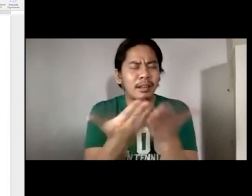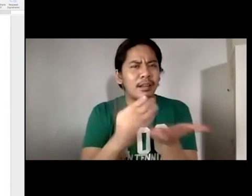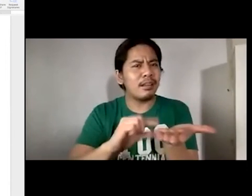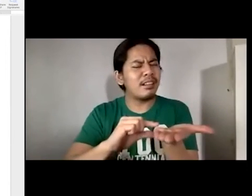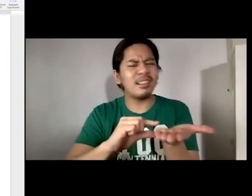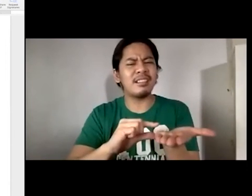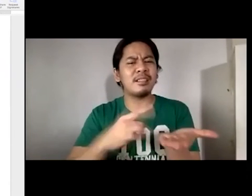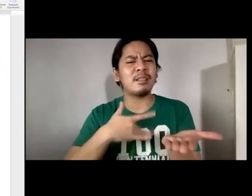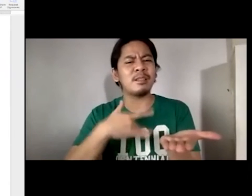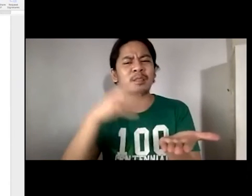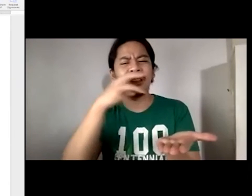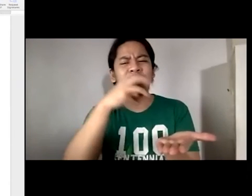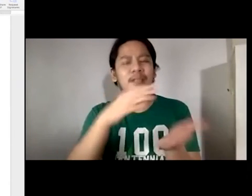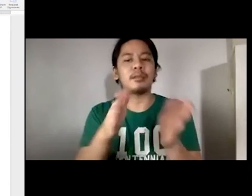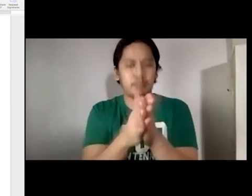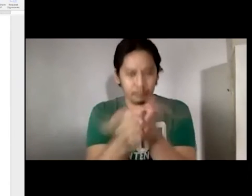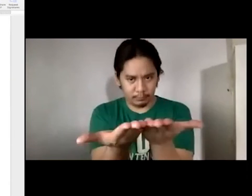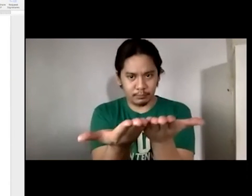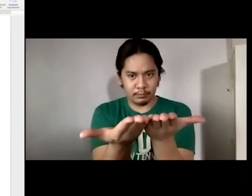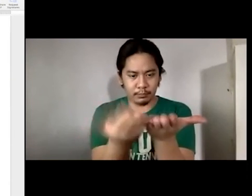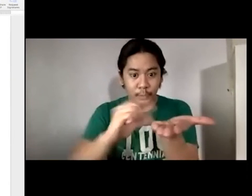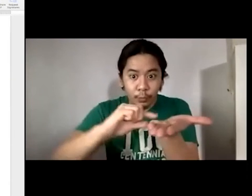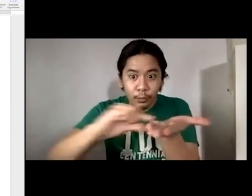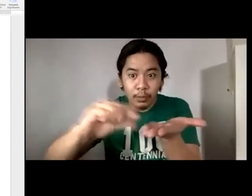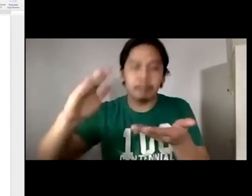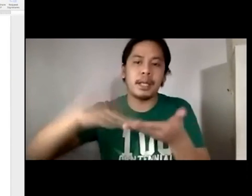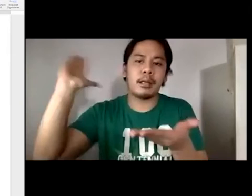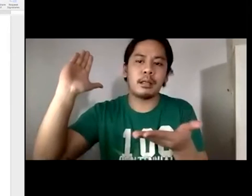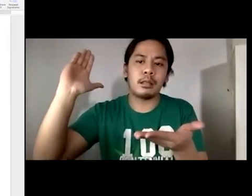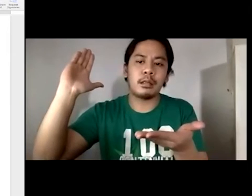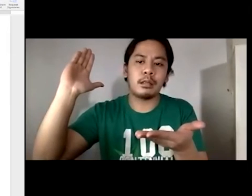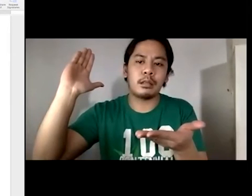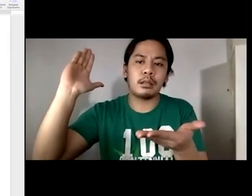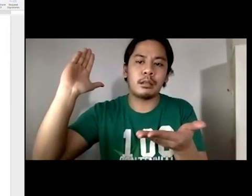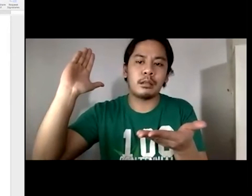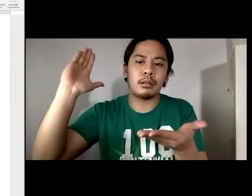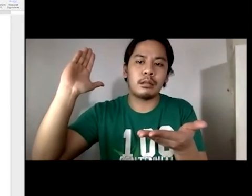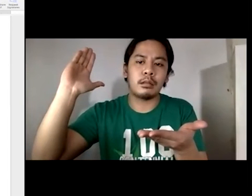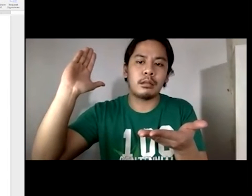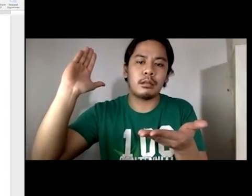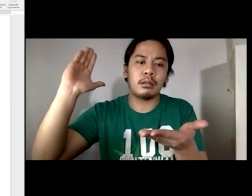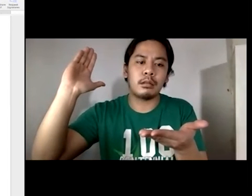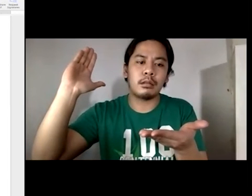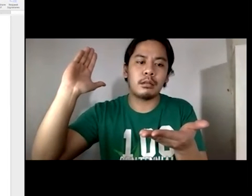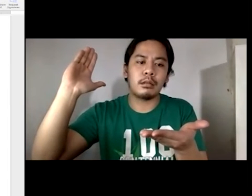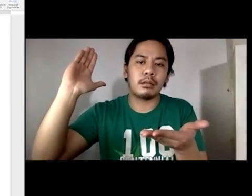So book, thin, expensive, but in the vocab, it's book. So do we